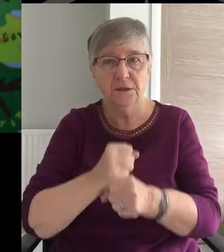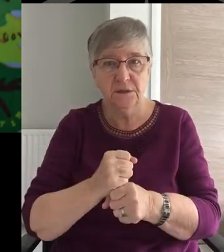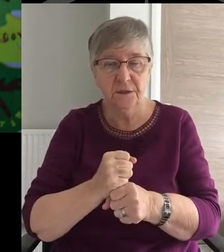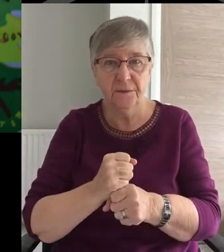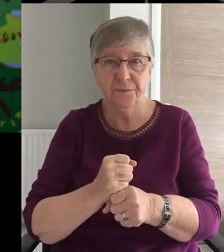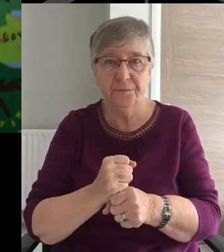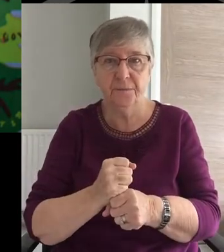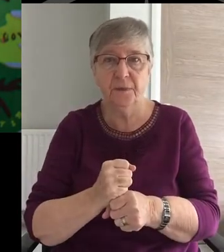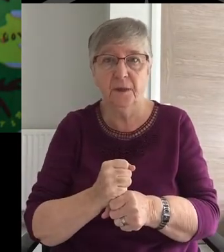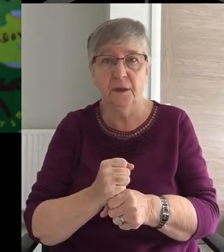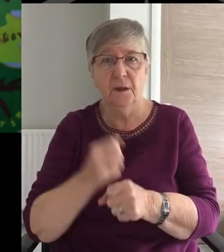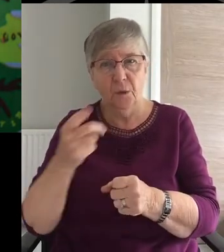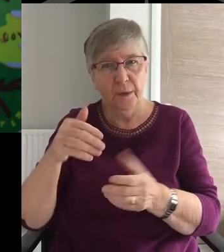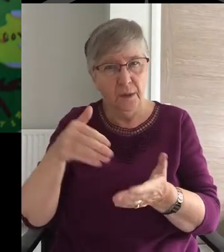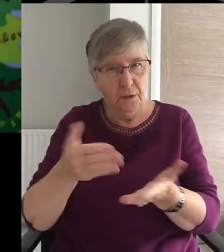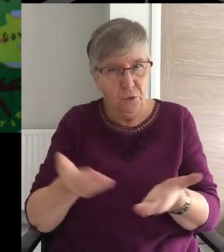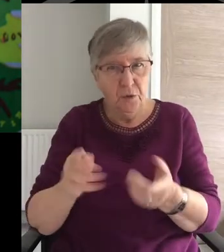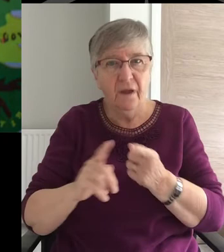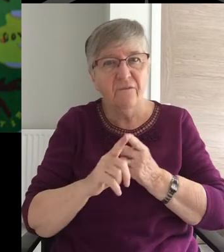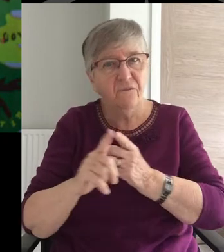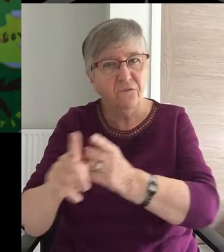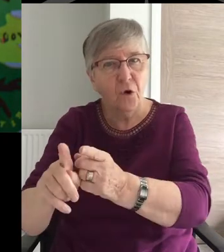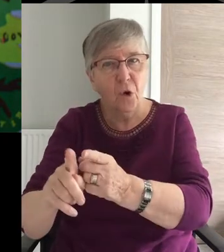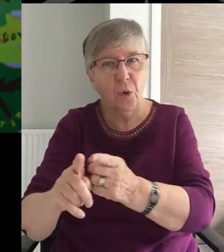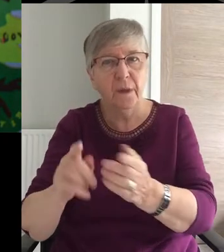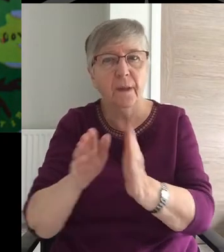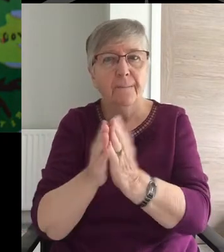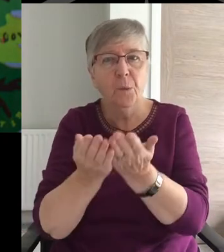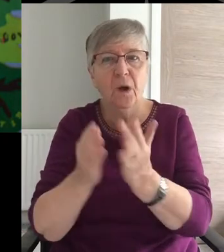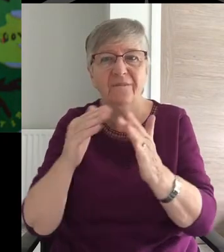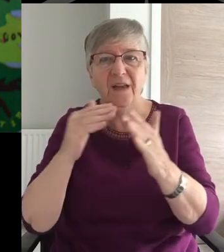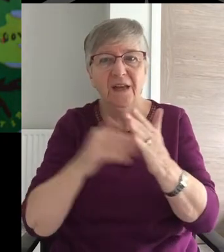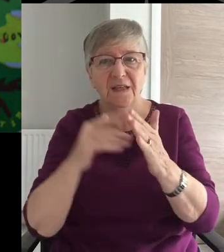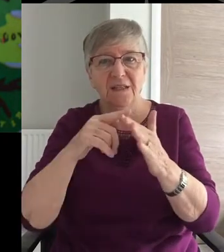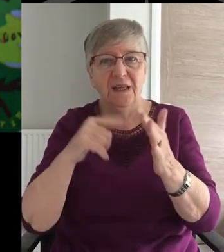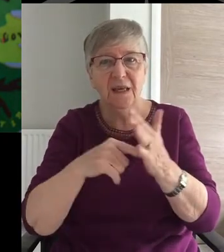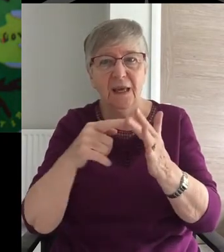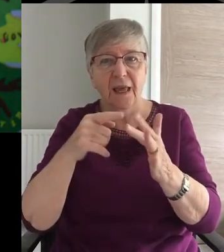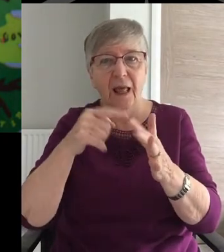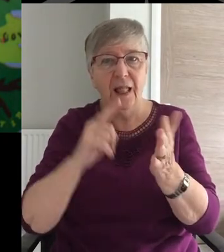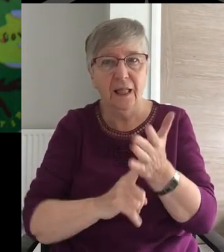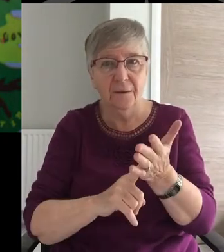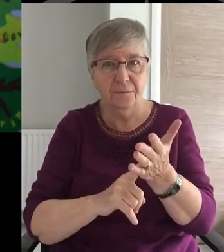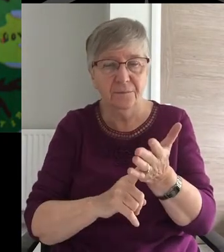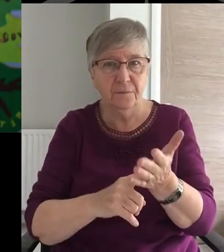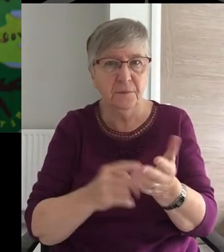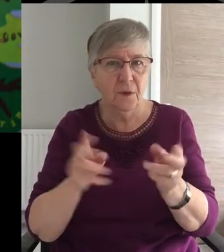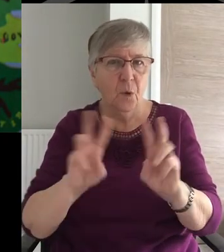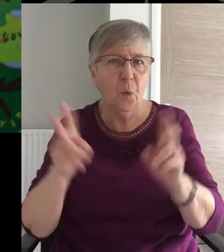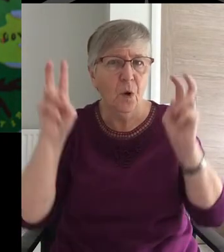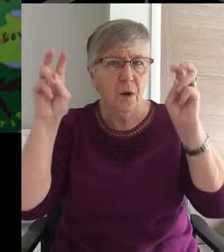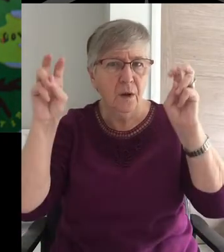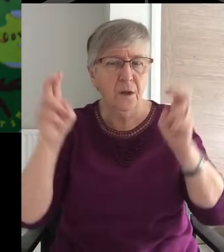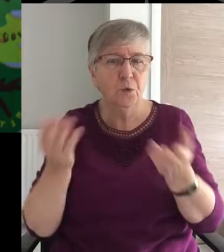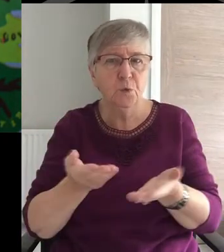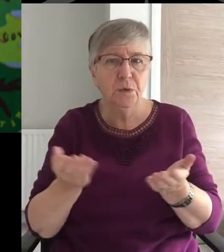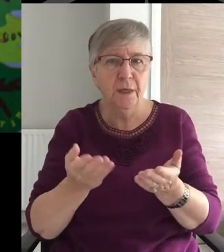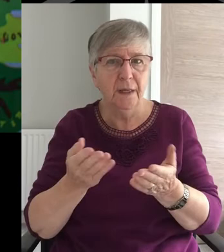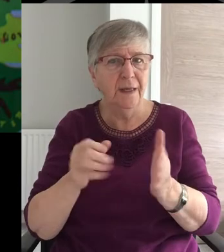Again, we're following in our series and through the book of Ezekiel, and the title of today's service is Easy Hope, Hard